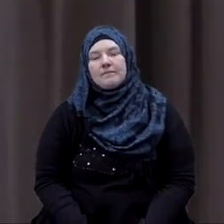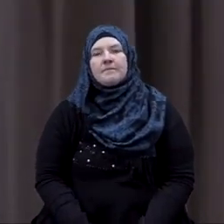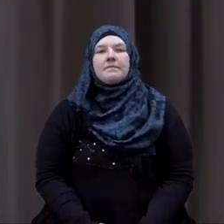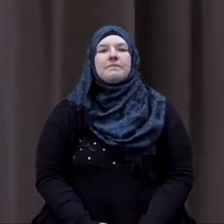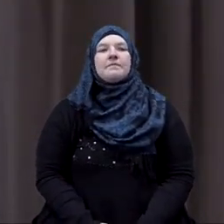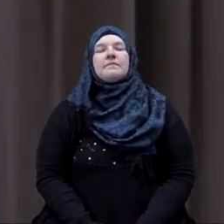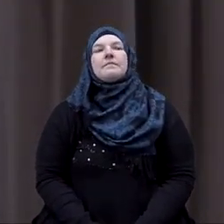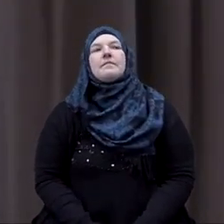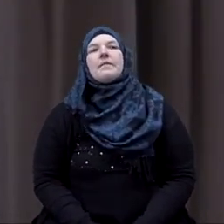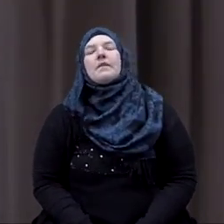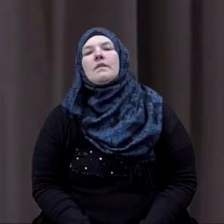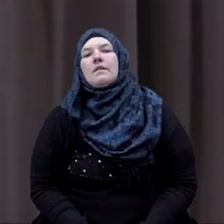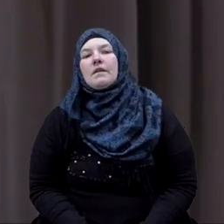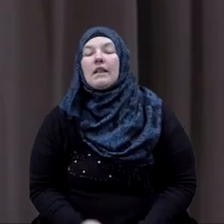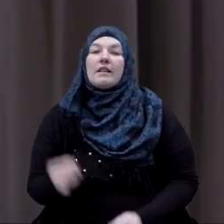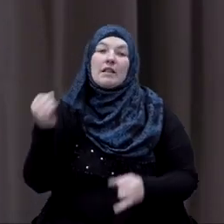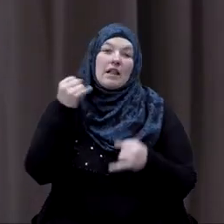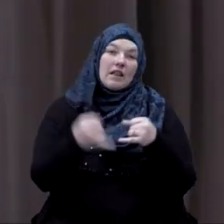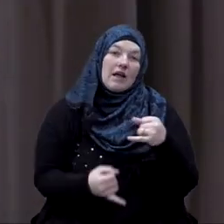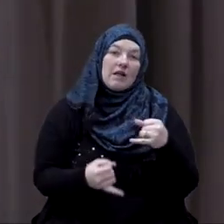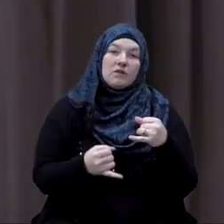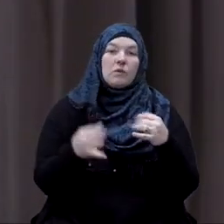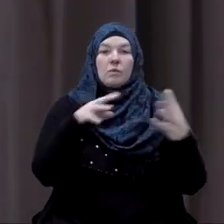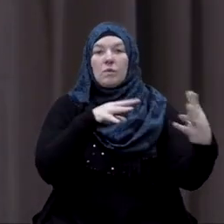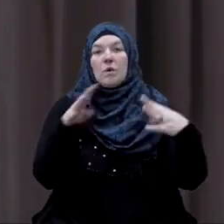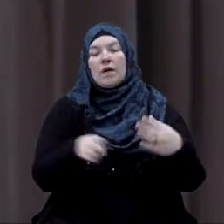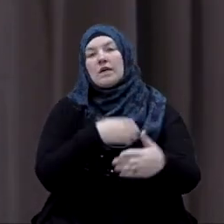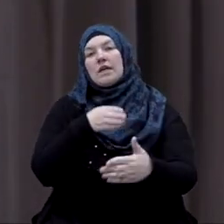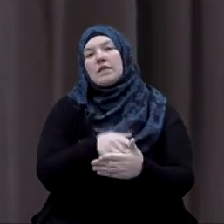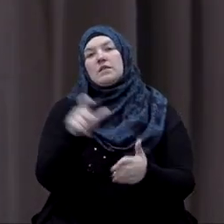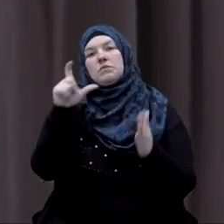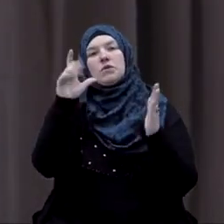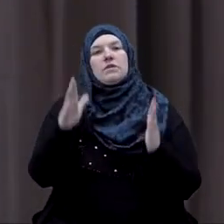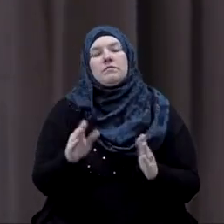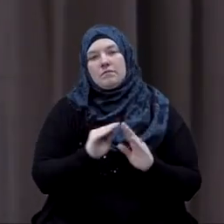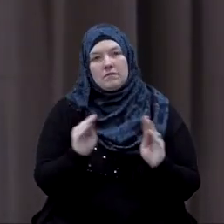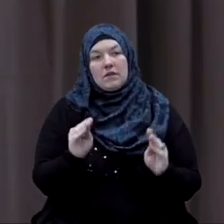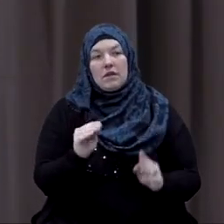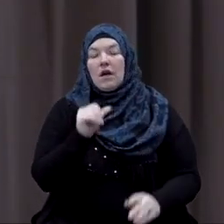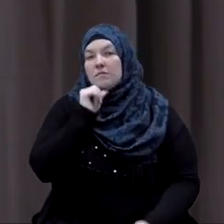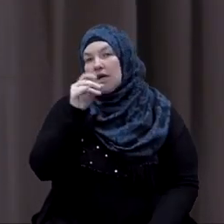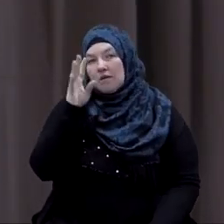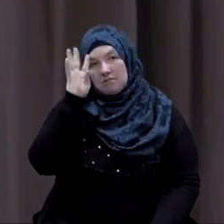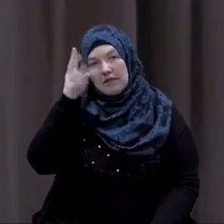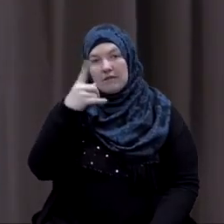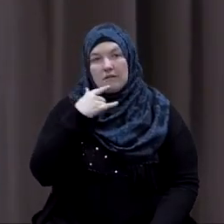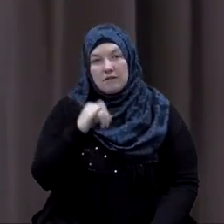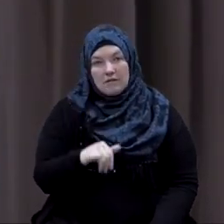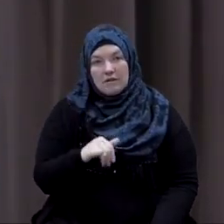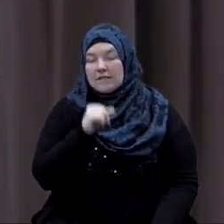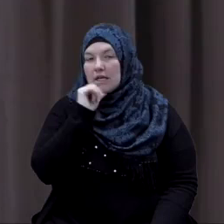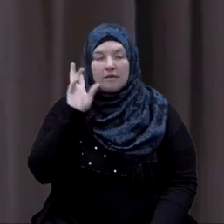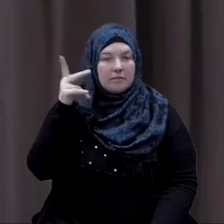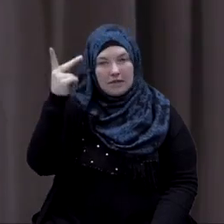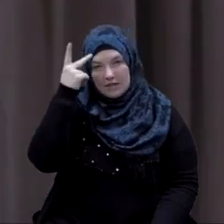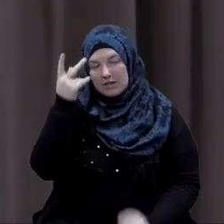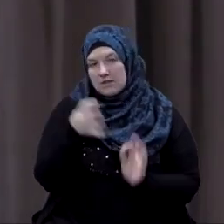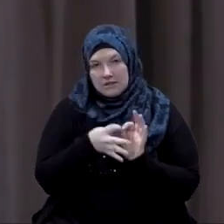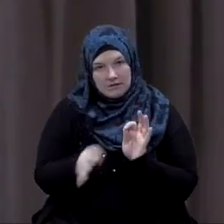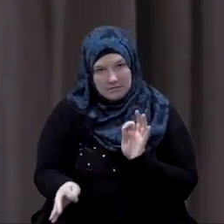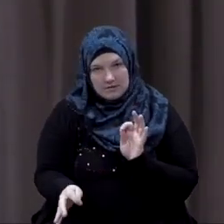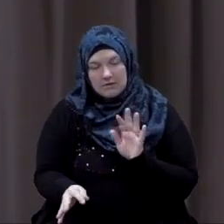a thing as the last war against Muslims. And I'm not making this up, and this is not a political